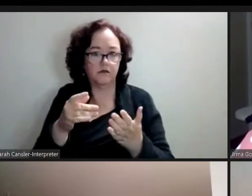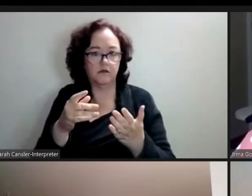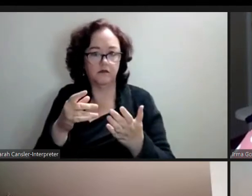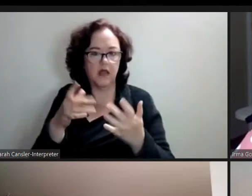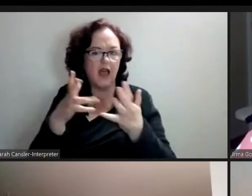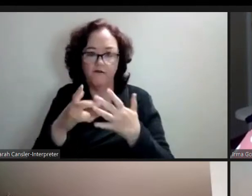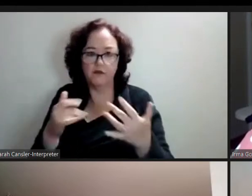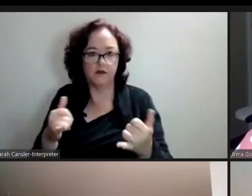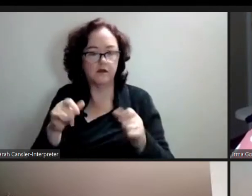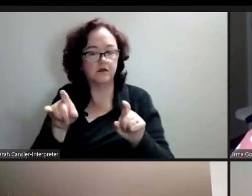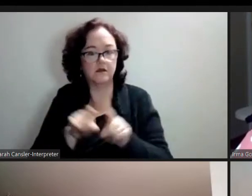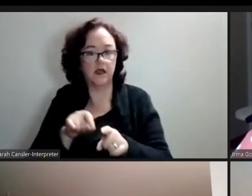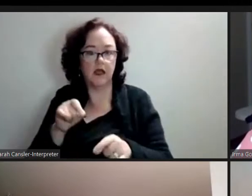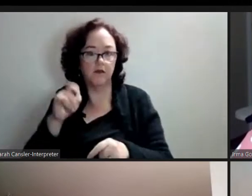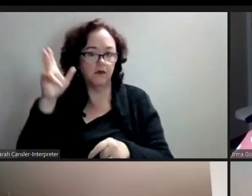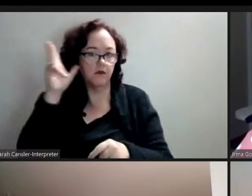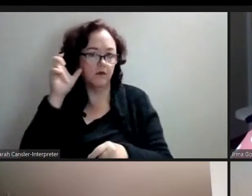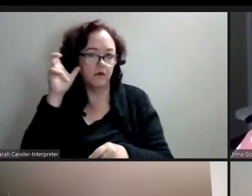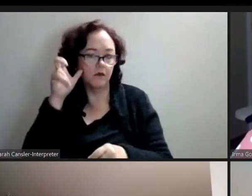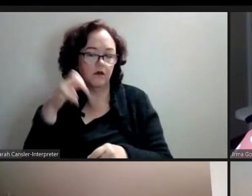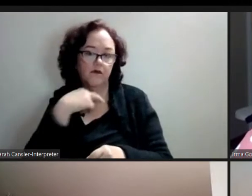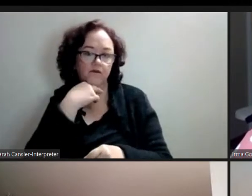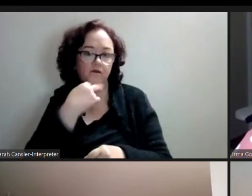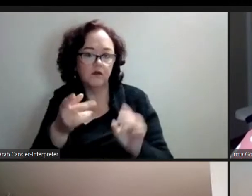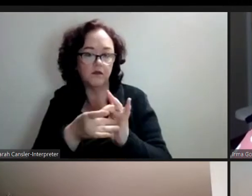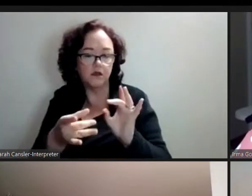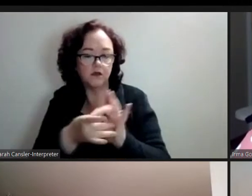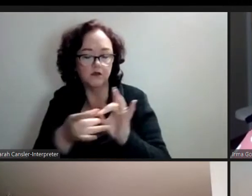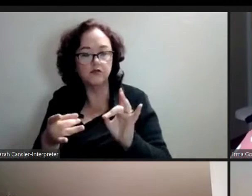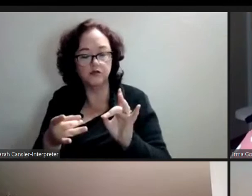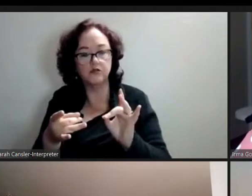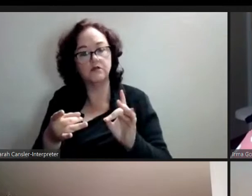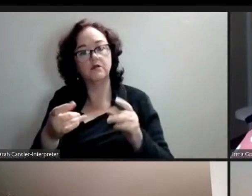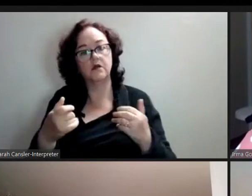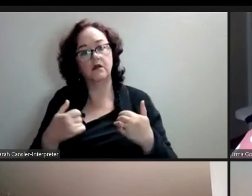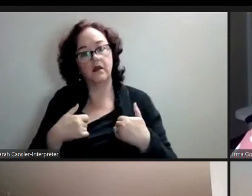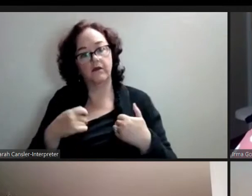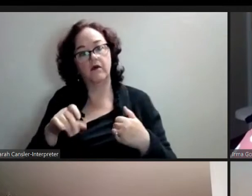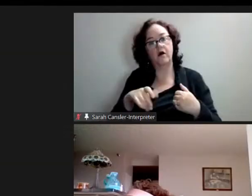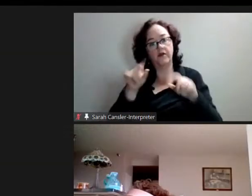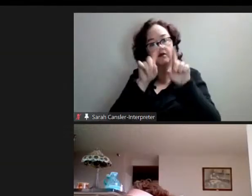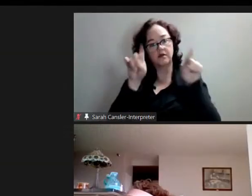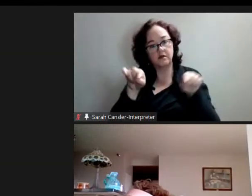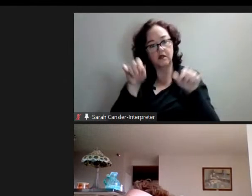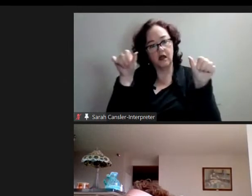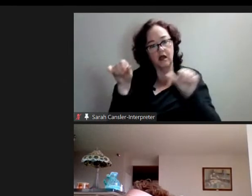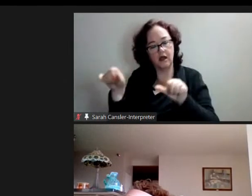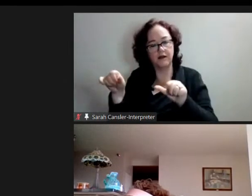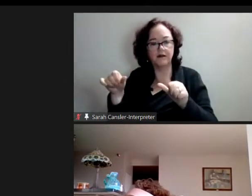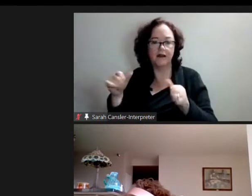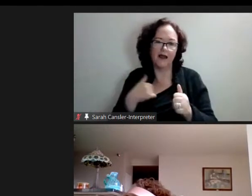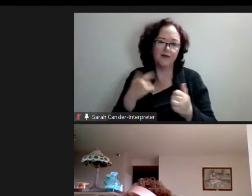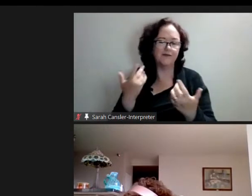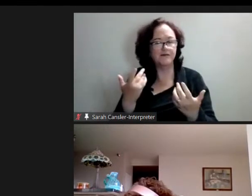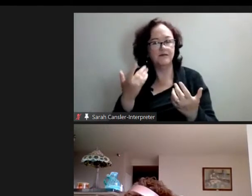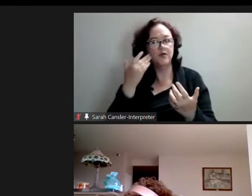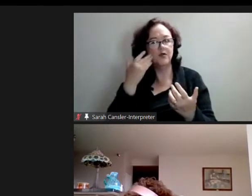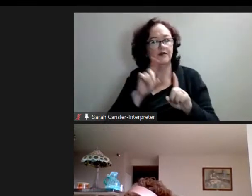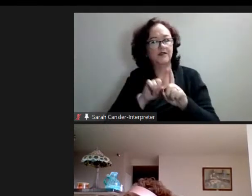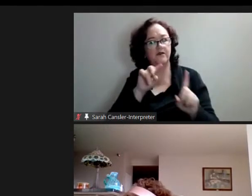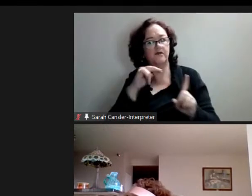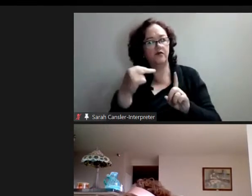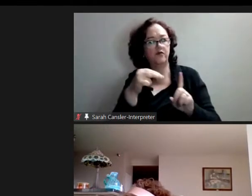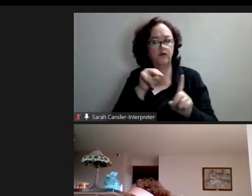bit more, and there's bits and pieces on the other signs, which in a different way to look at it, basically, but a lot of the same